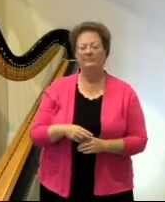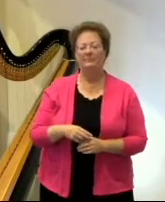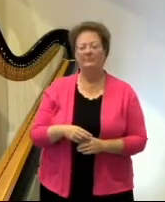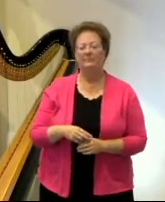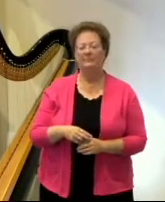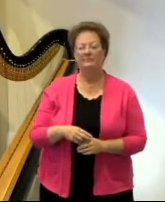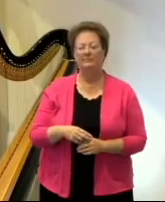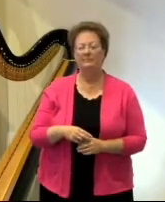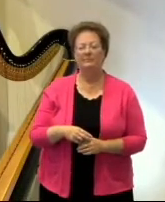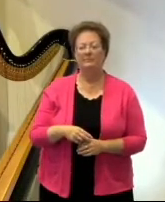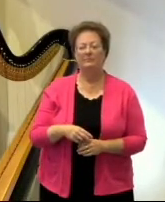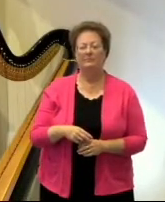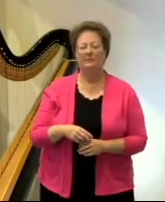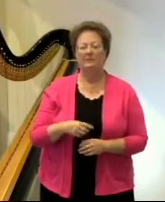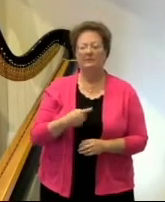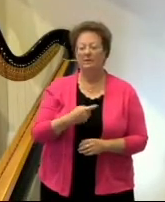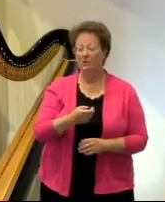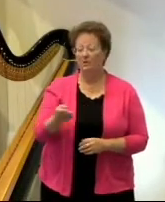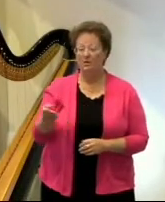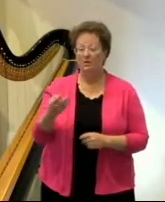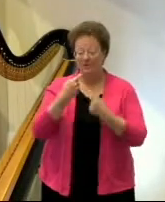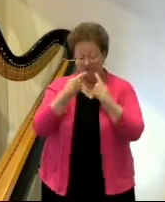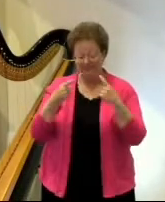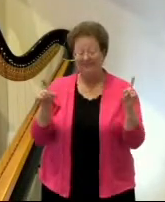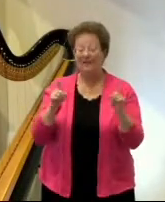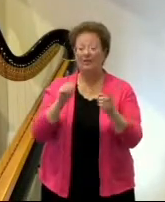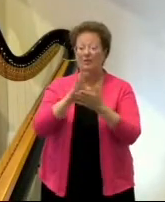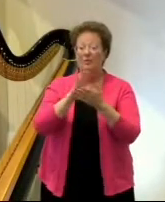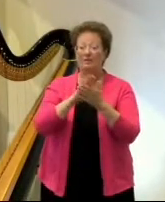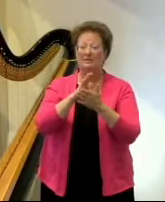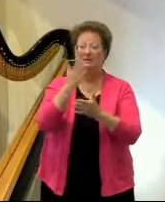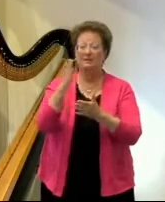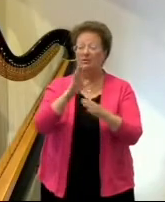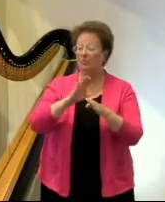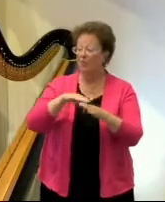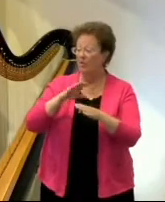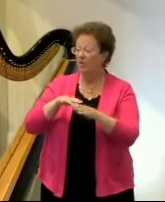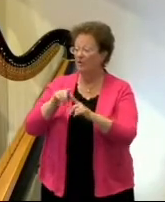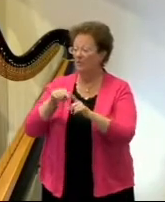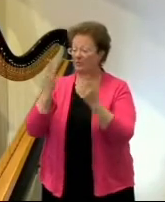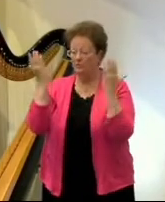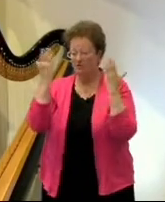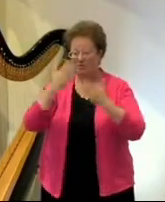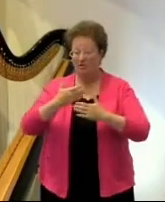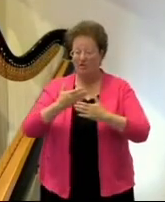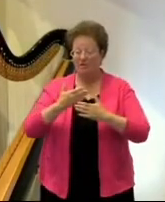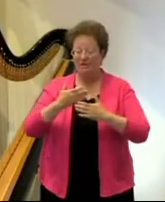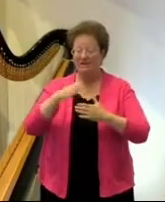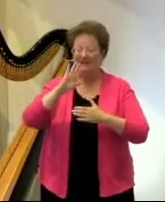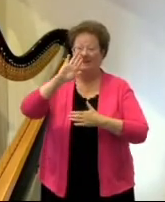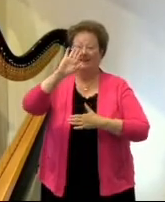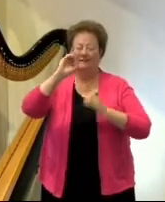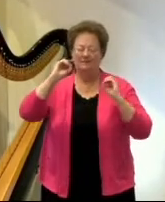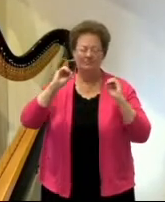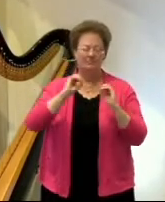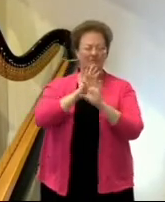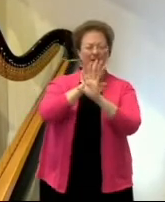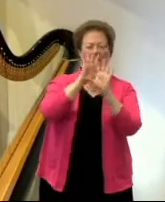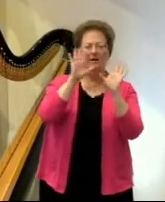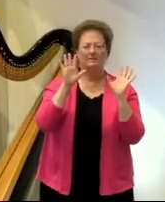a people belonging to God, that you might declare the praises of him who called you out of darkness into his marvelous